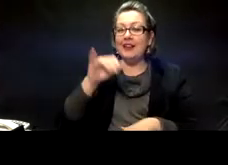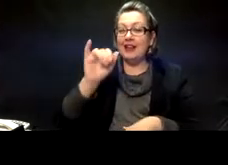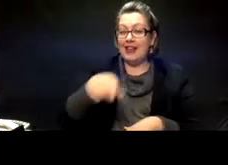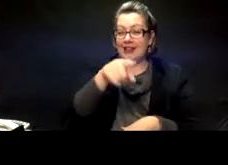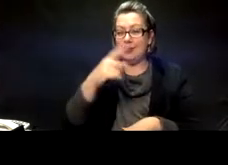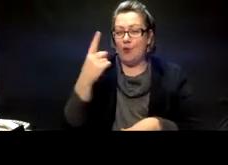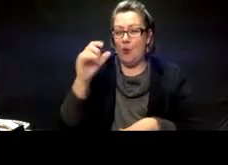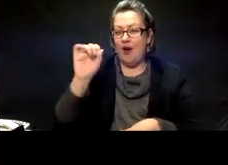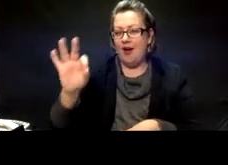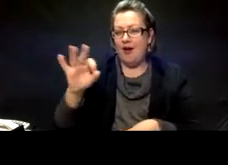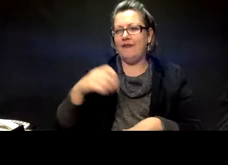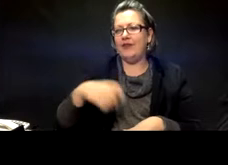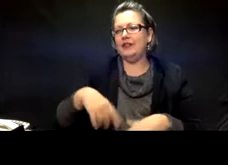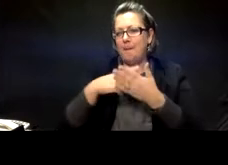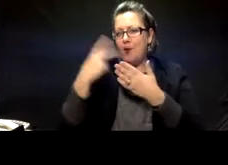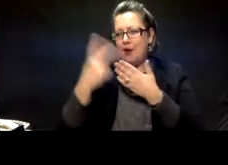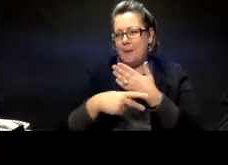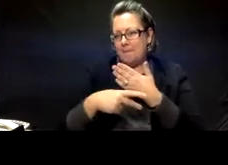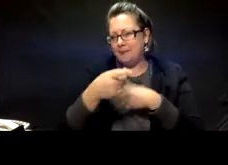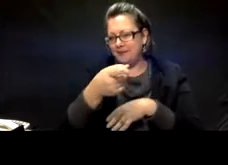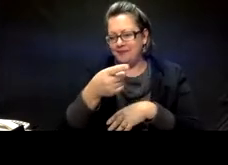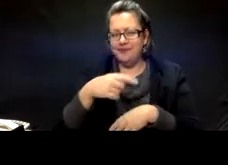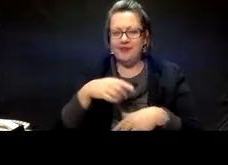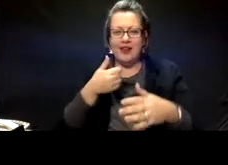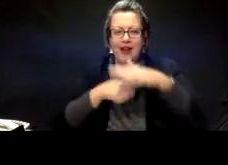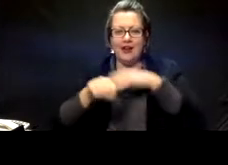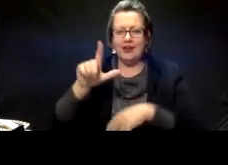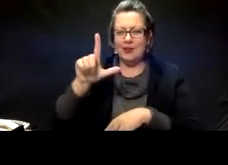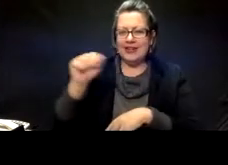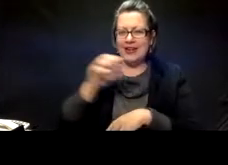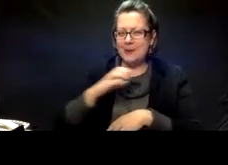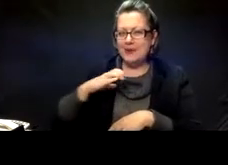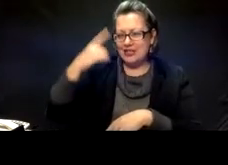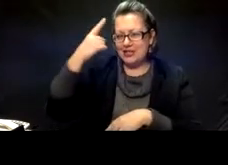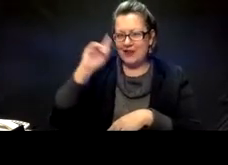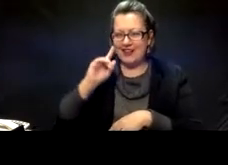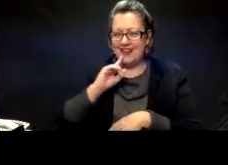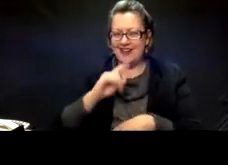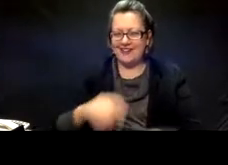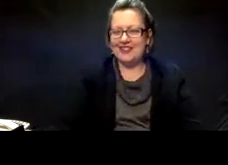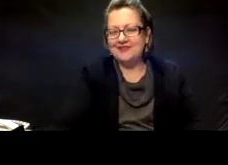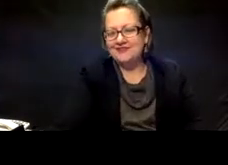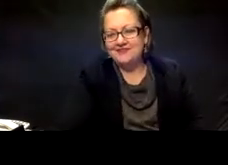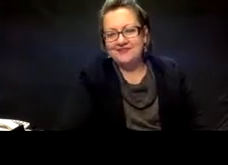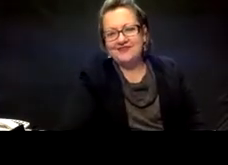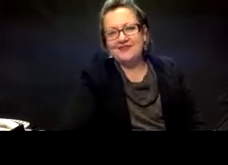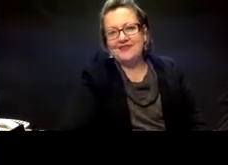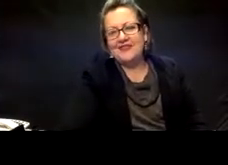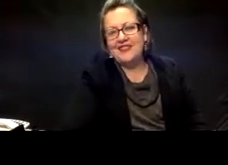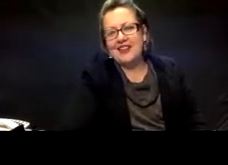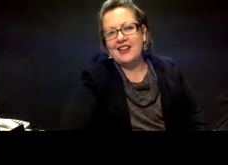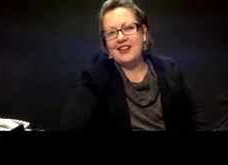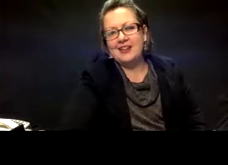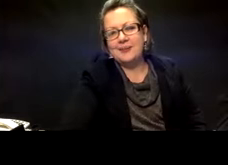about tonight with you. And this is one of the programs under Louisiana Commission for the Deaf.